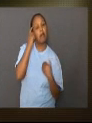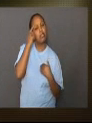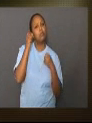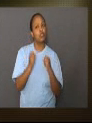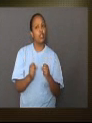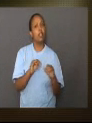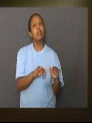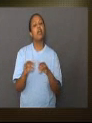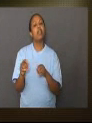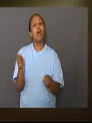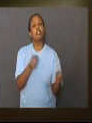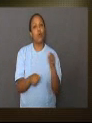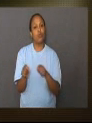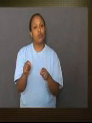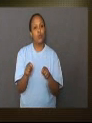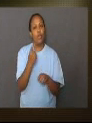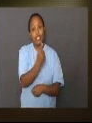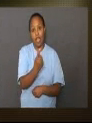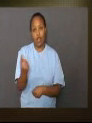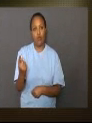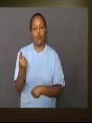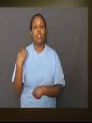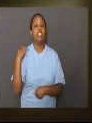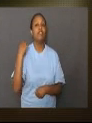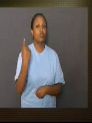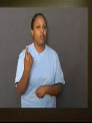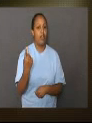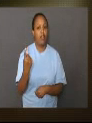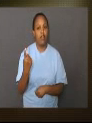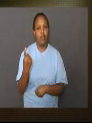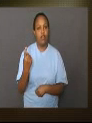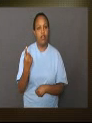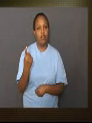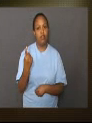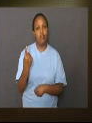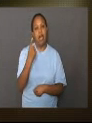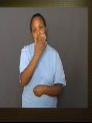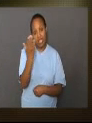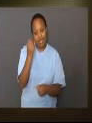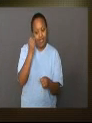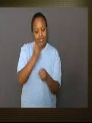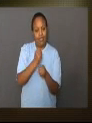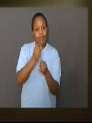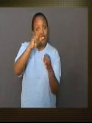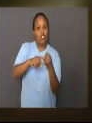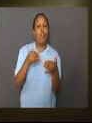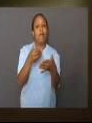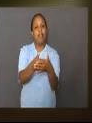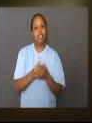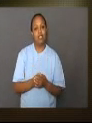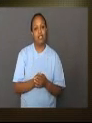the contribution of each individual toward achieving something.